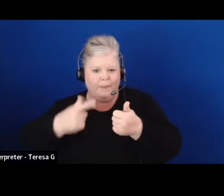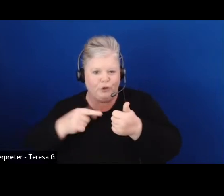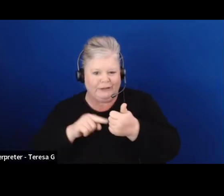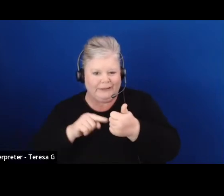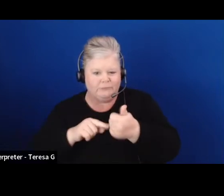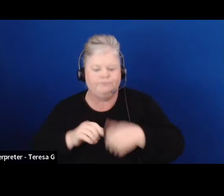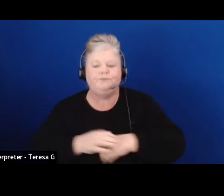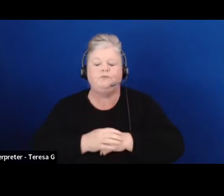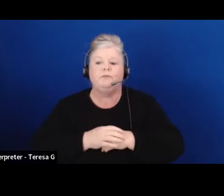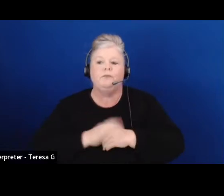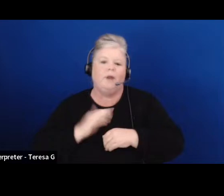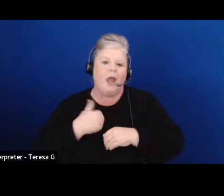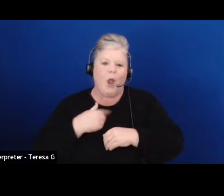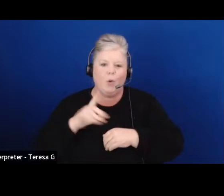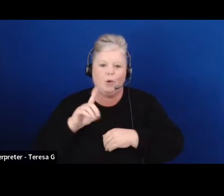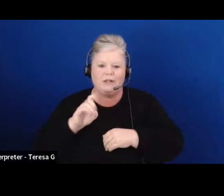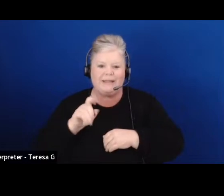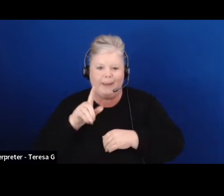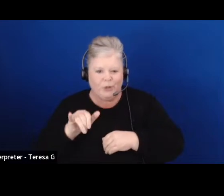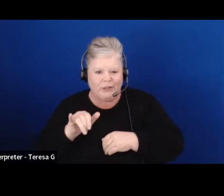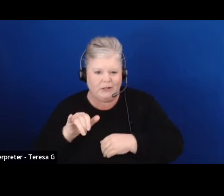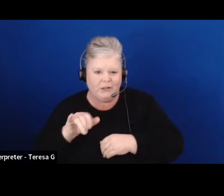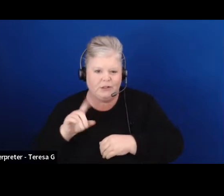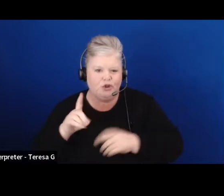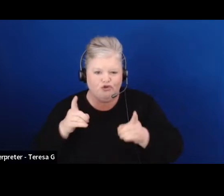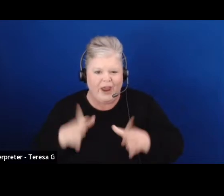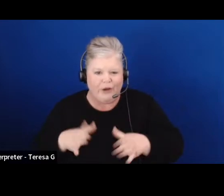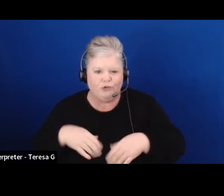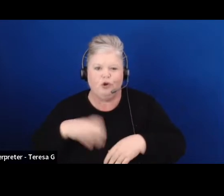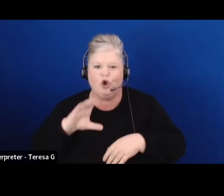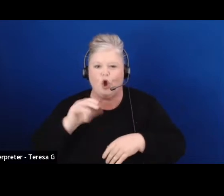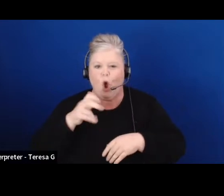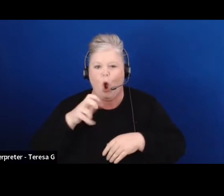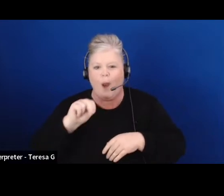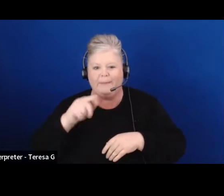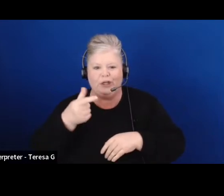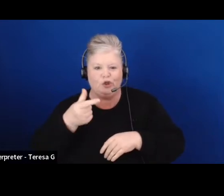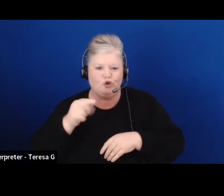director, Carmen Greensmith.